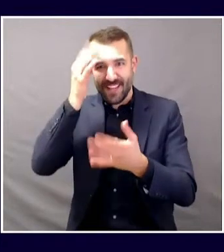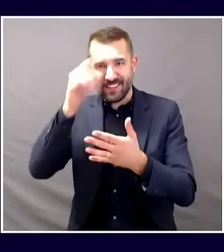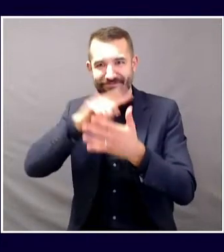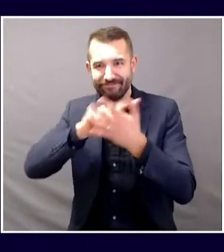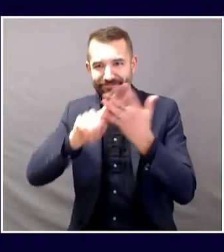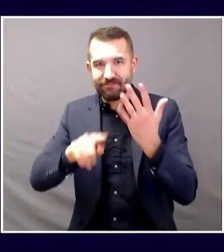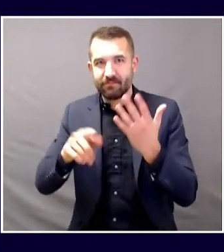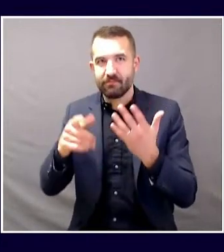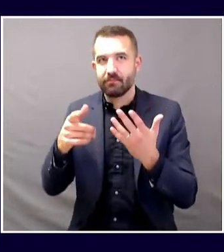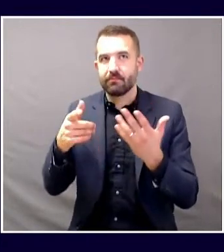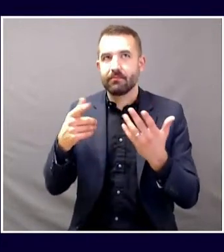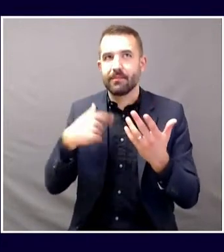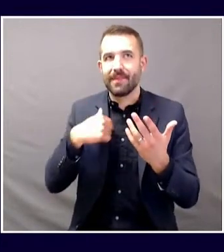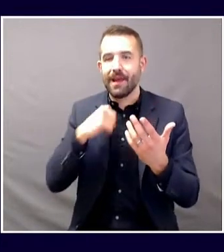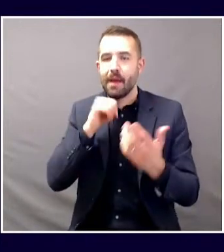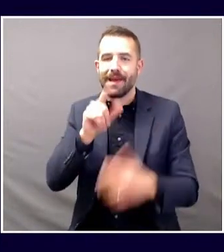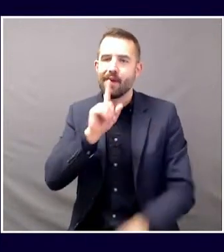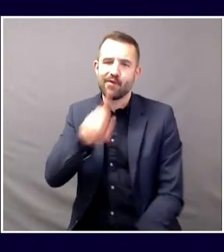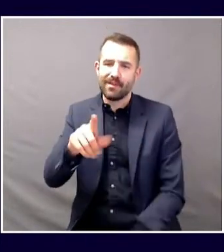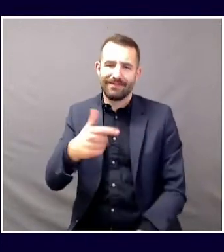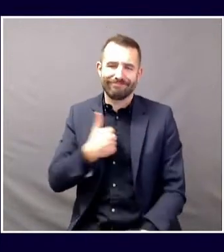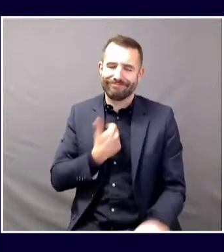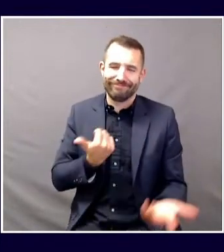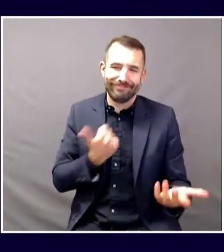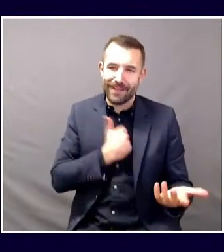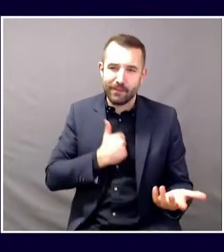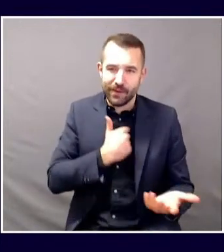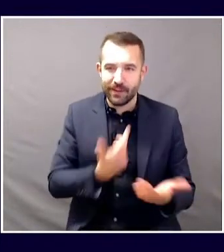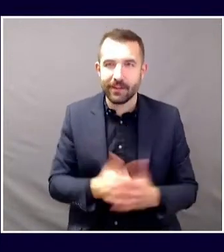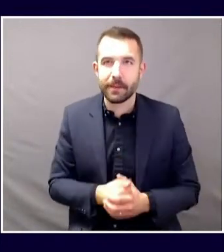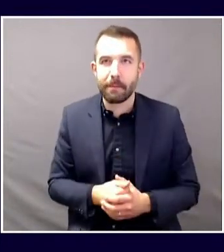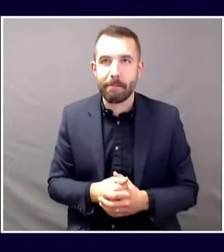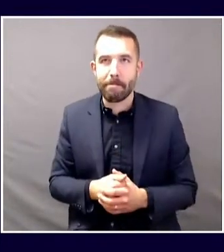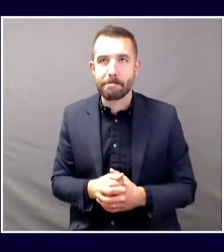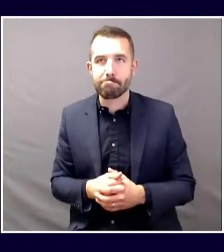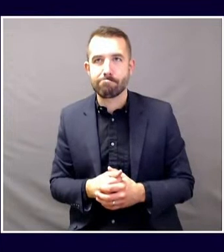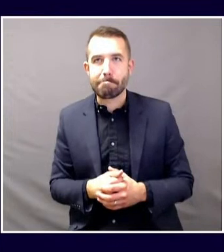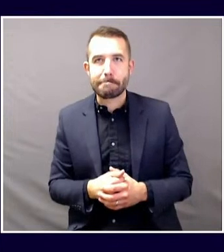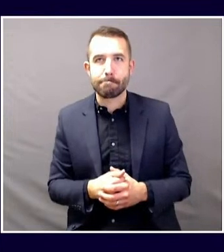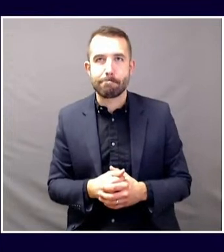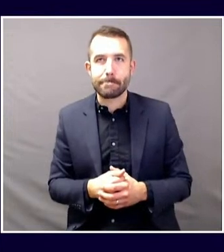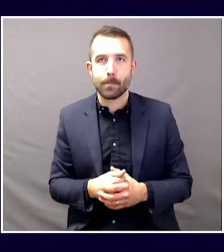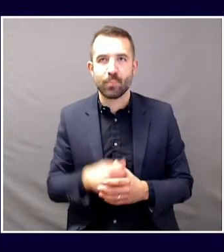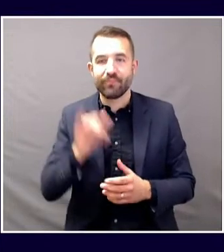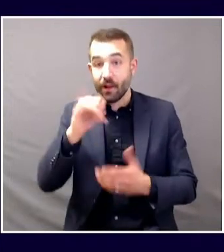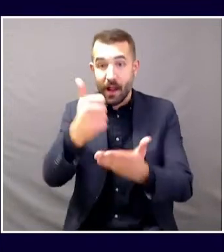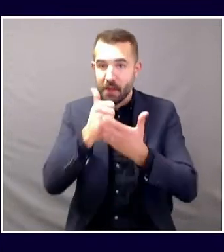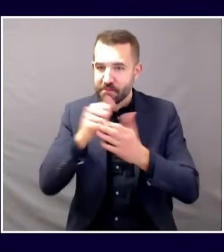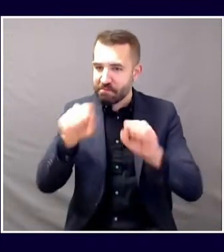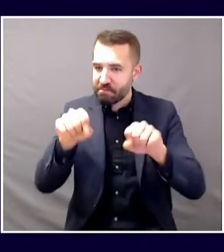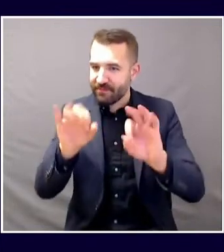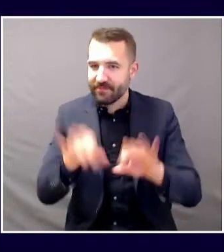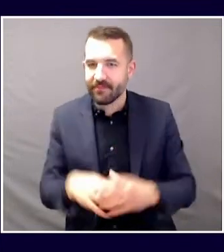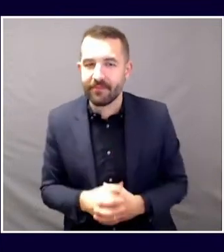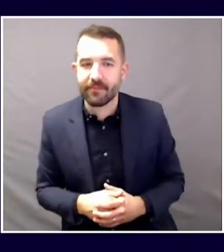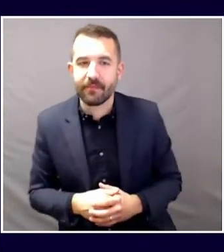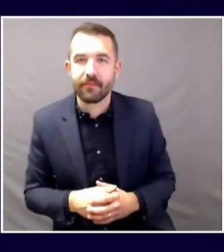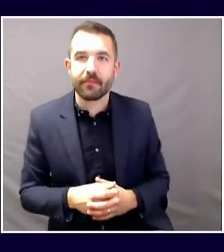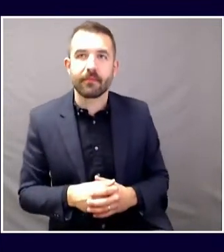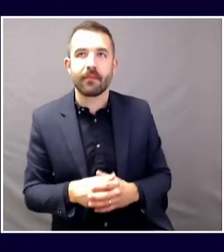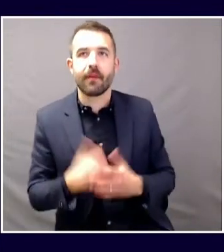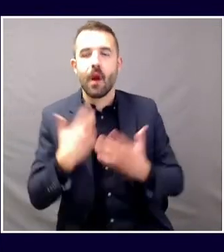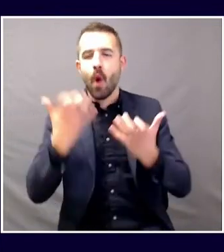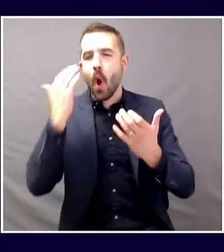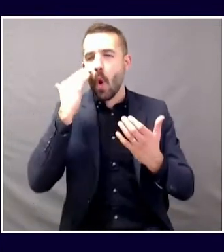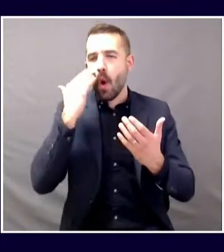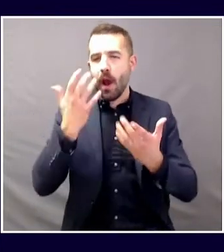appropriately. So let me turn it back over to you. No, that was really helpful. I just wanted to know what were the indicators. And so that model from